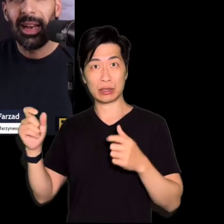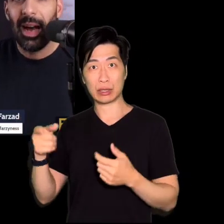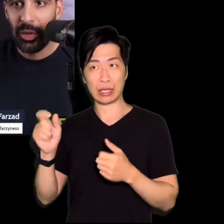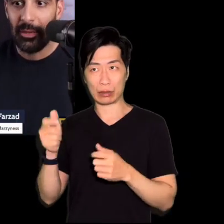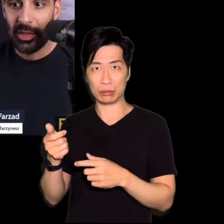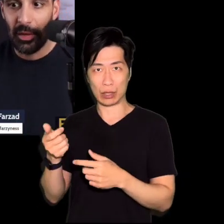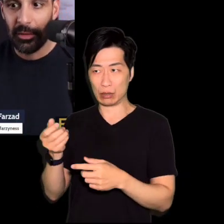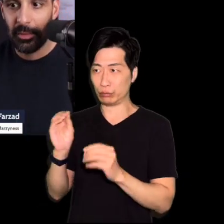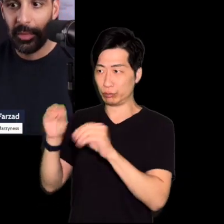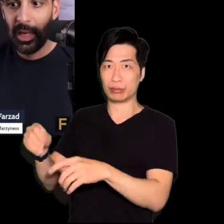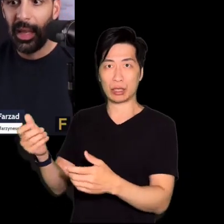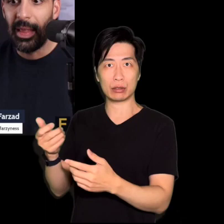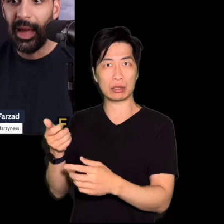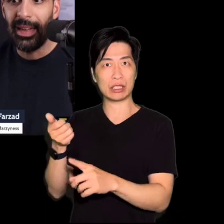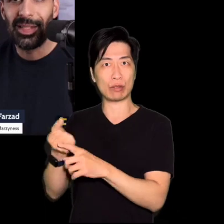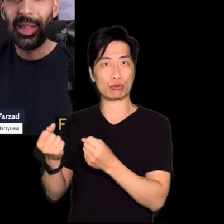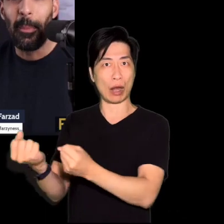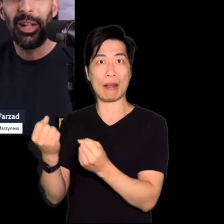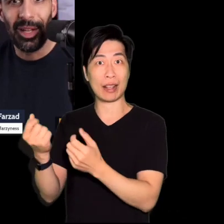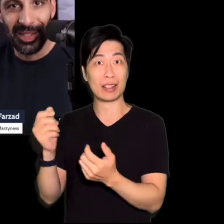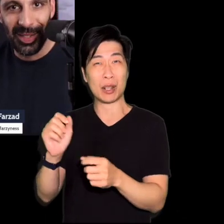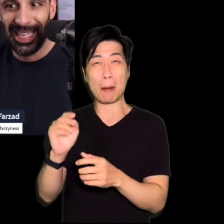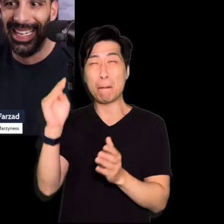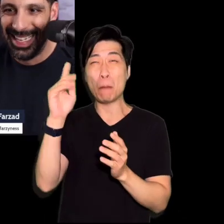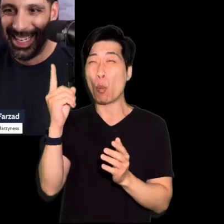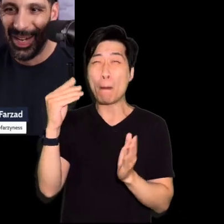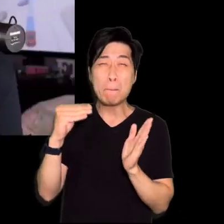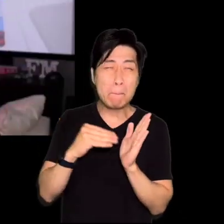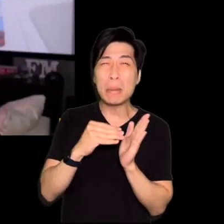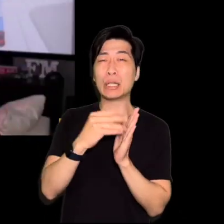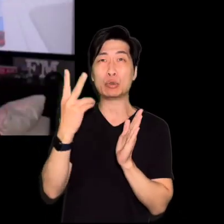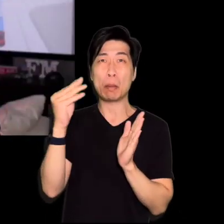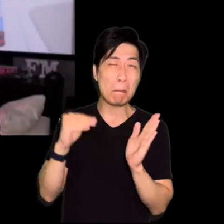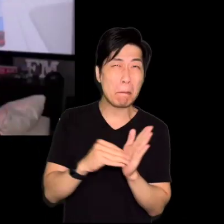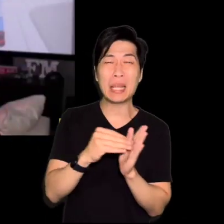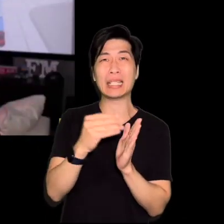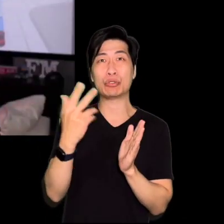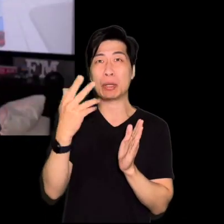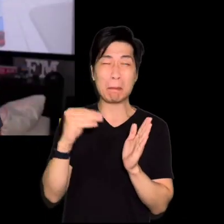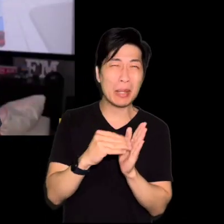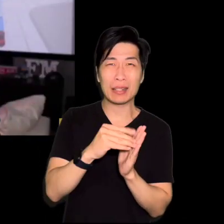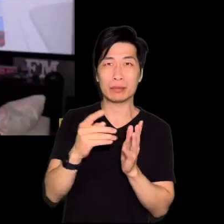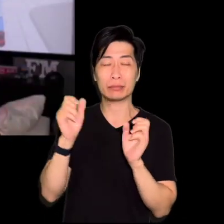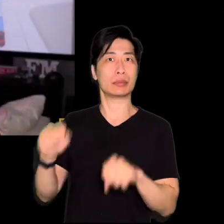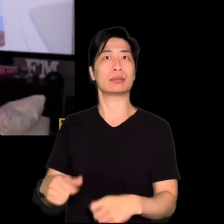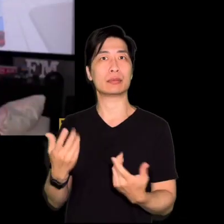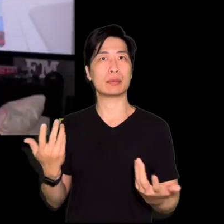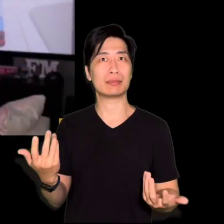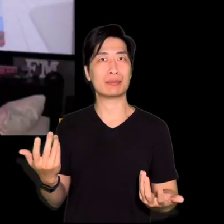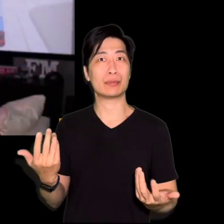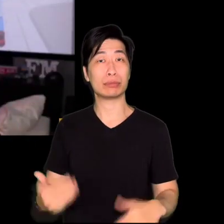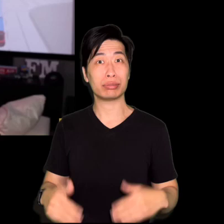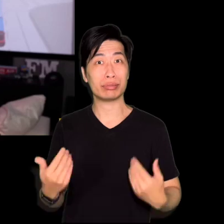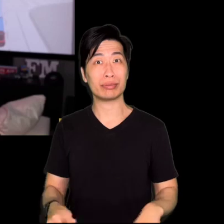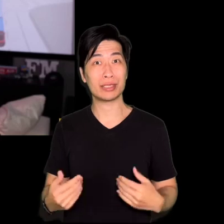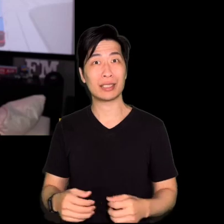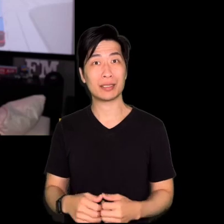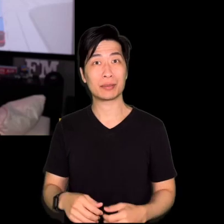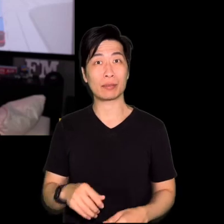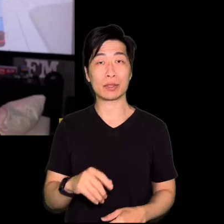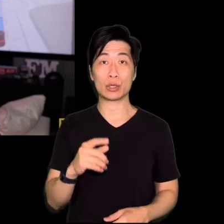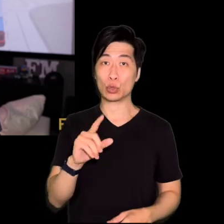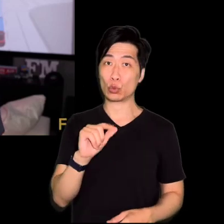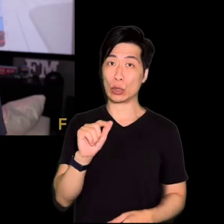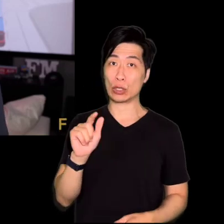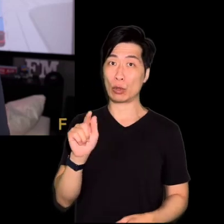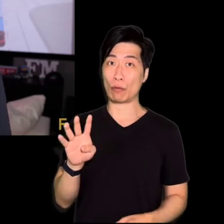computer can now drive itself. And that is in the millions, y'all. That is in the millions. 2024